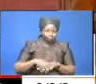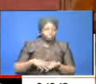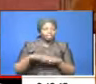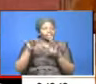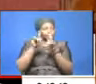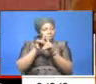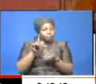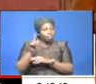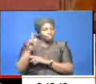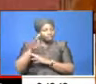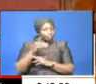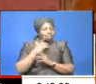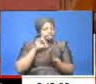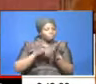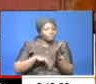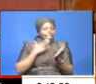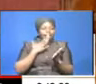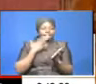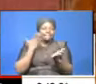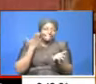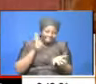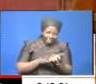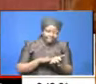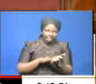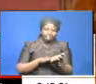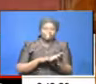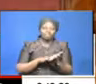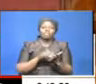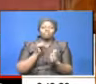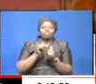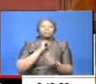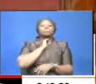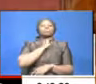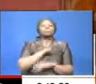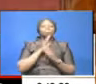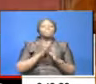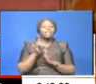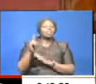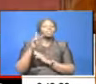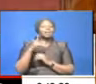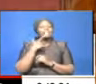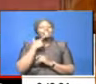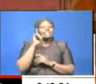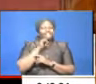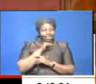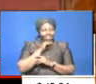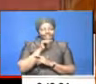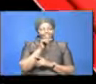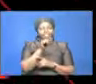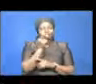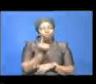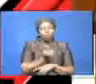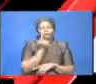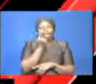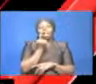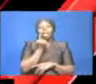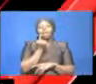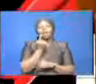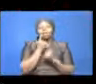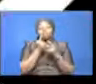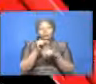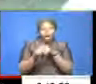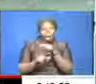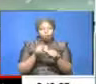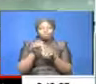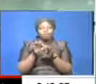argued that the letter referred to by the complainant's counsel only referred to existence of